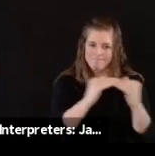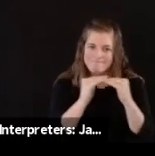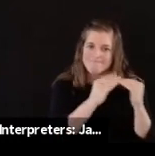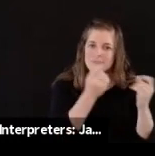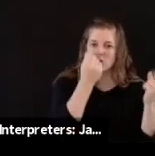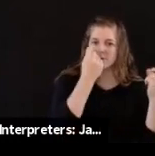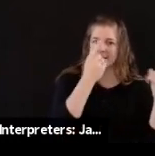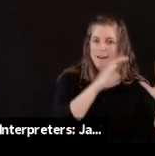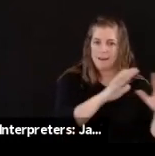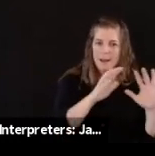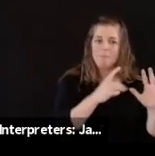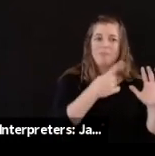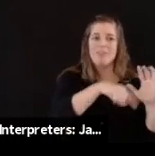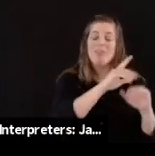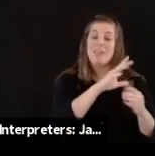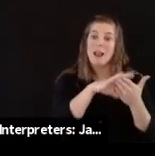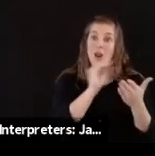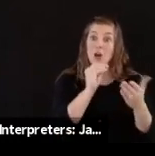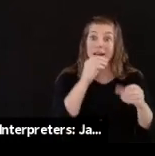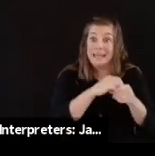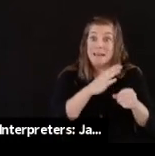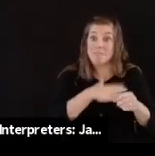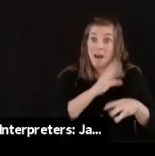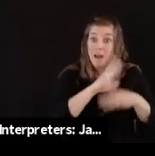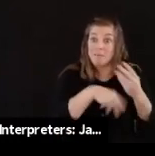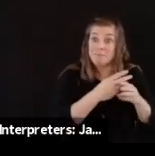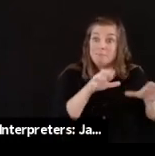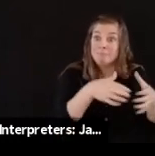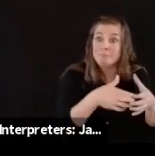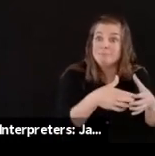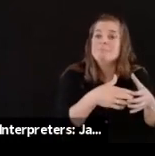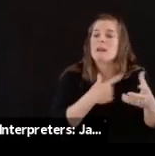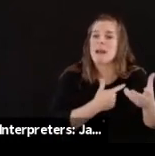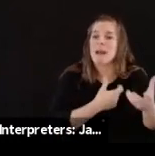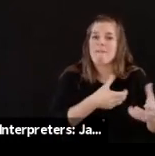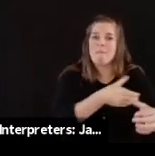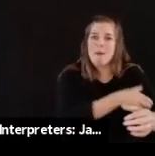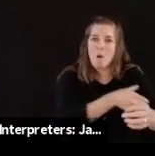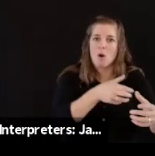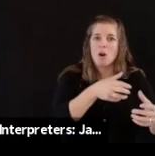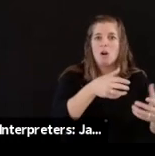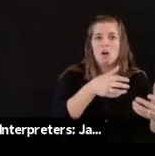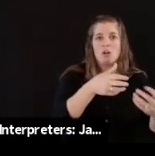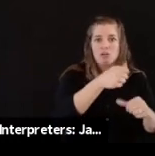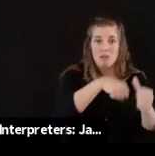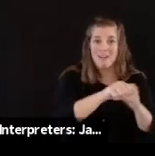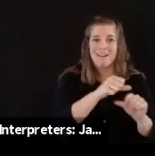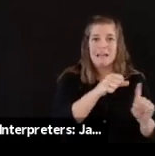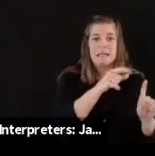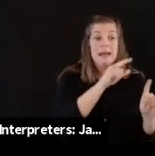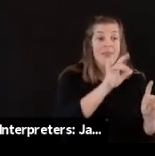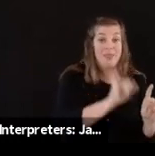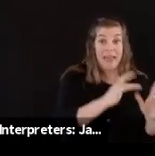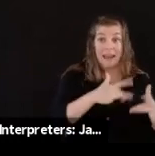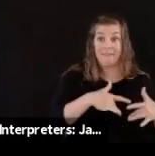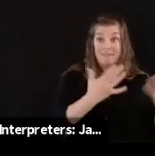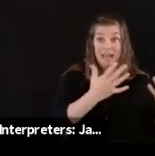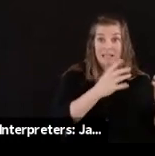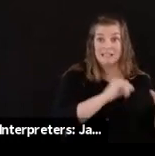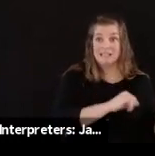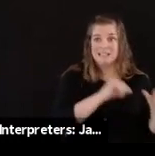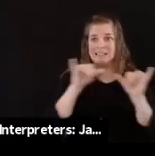And they learned that they had power within that society. They learned that events like the Soweto Uprising are not ancient